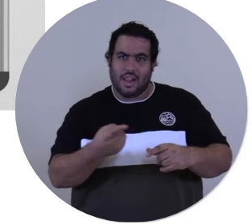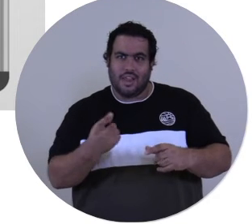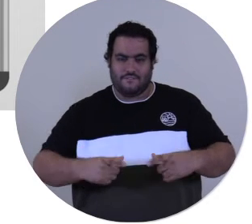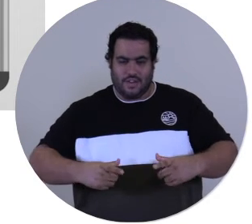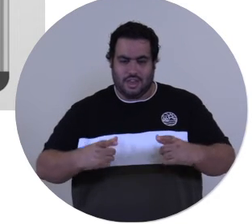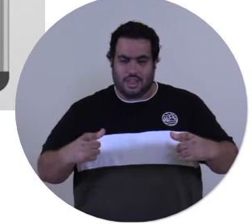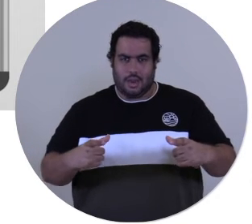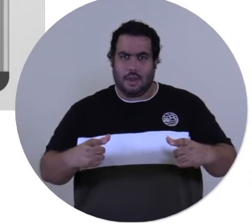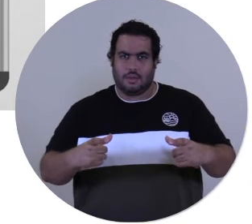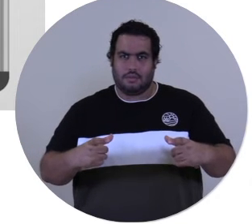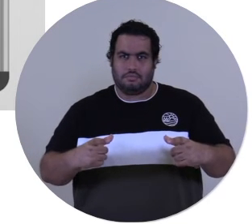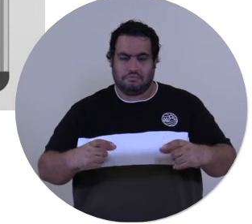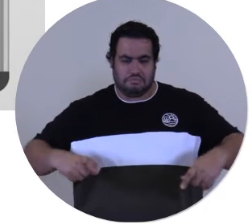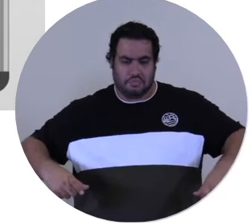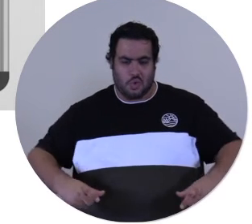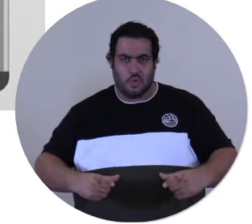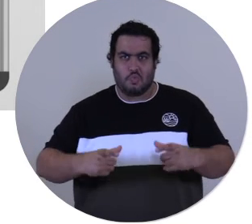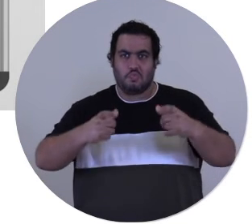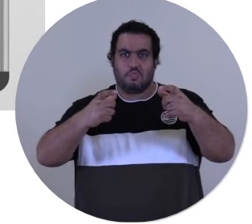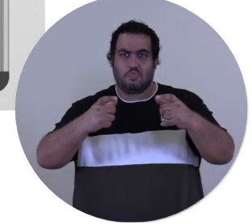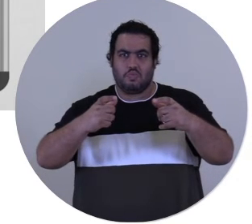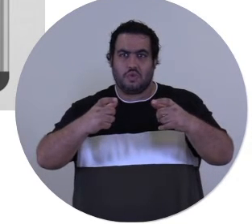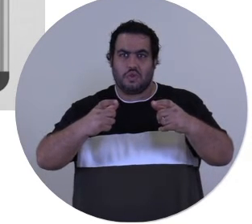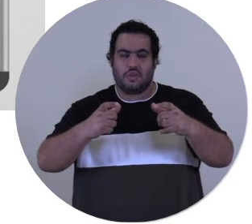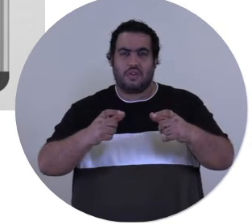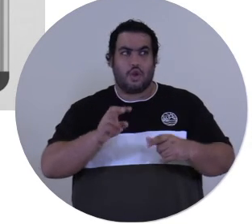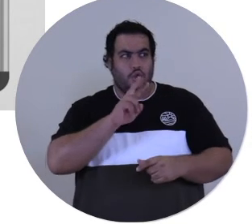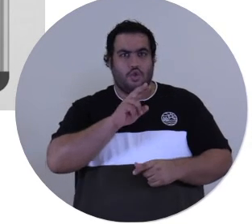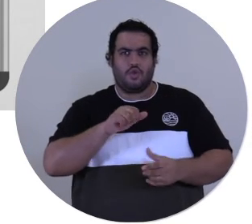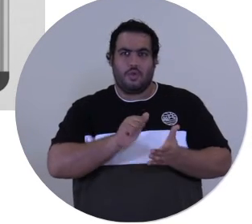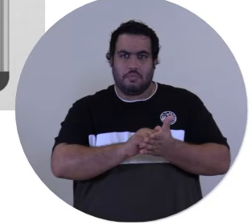Beit Lodhan to demonstrate how to create pottery.